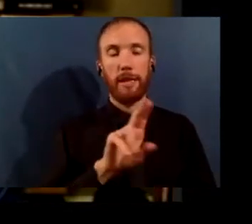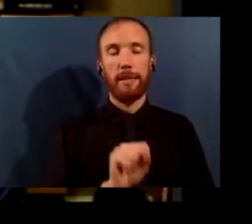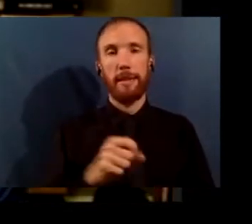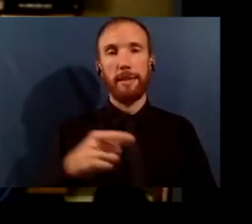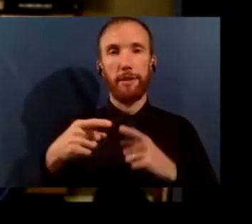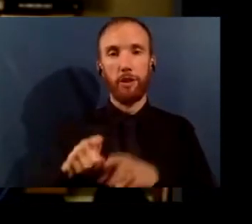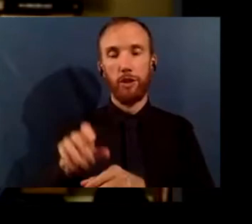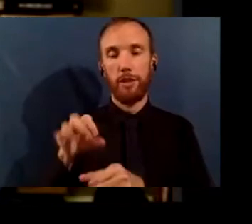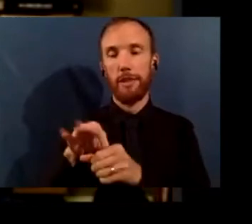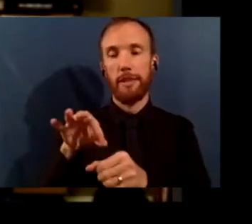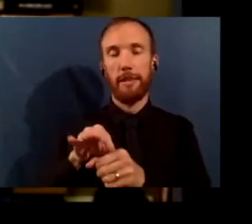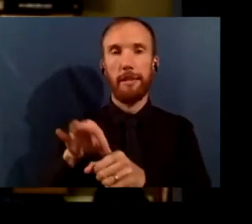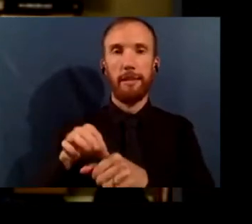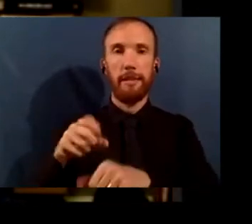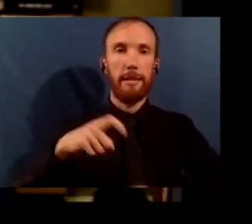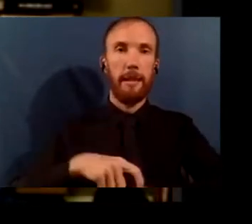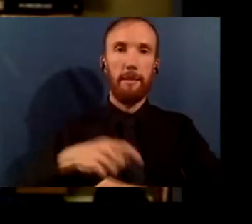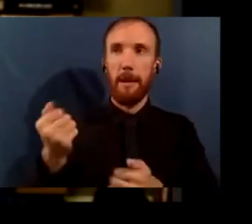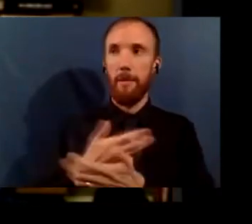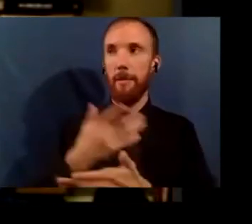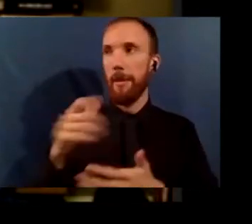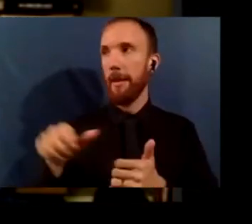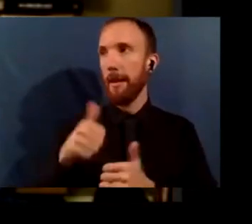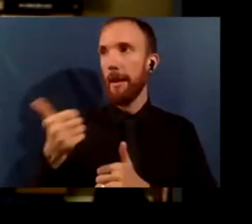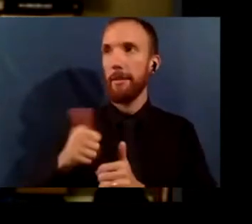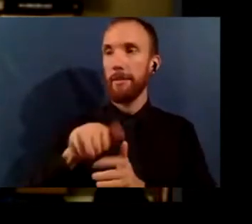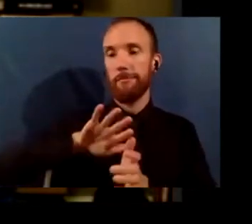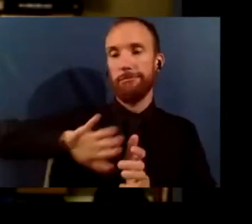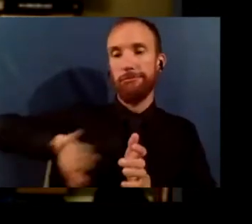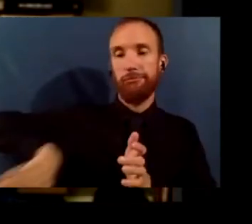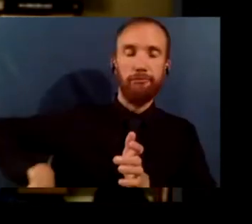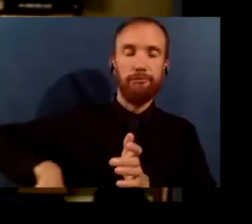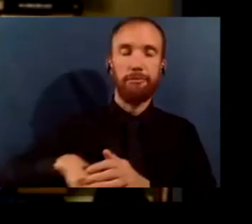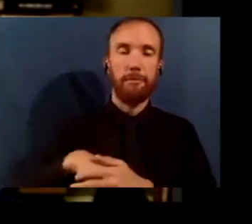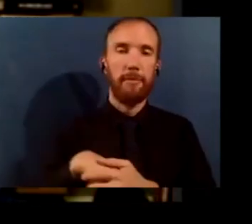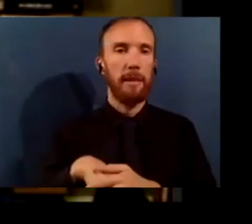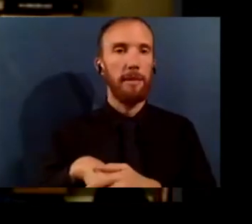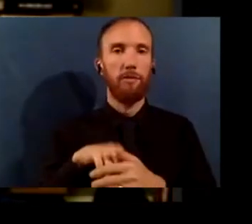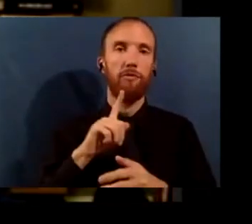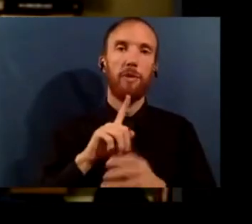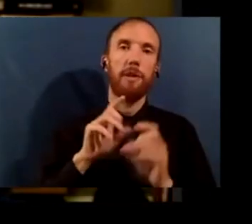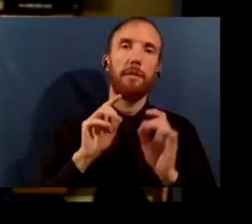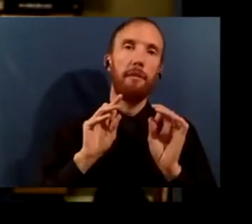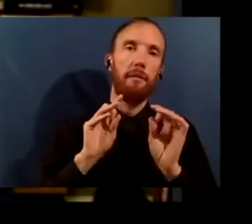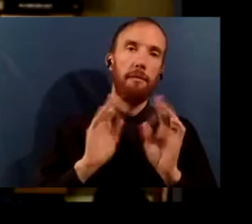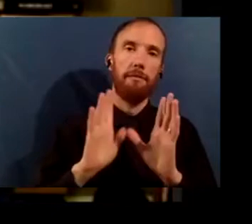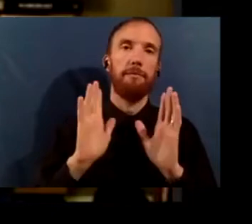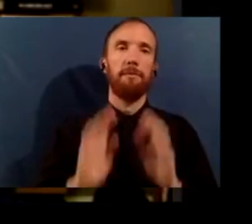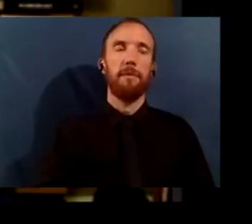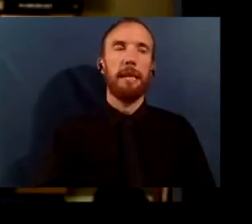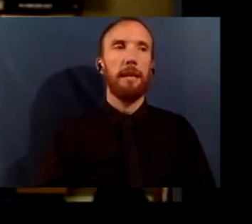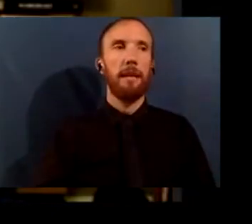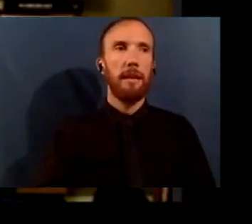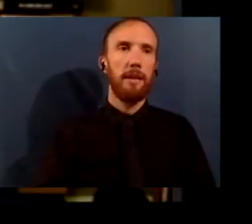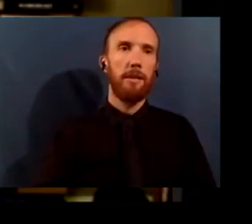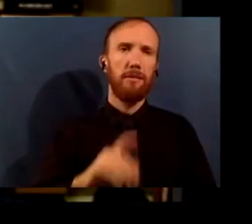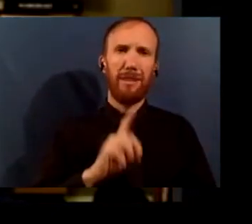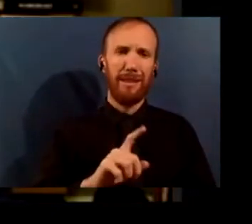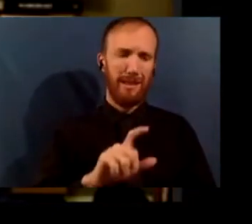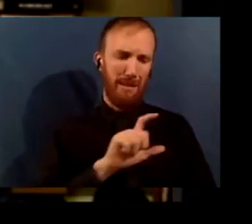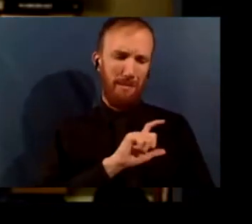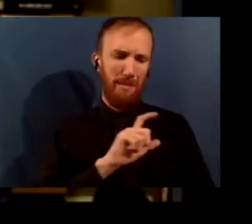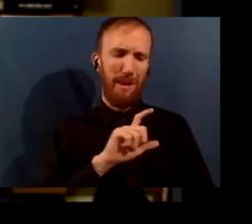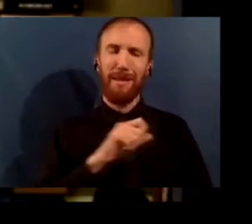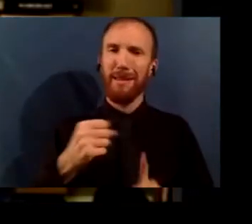to fall in line. Real tragedy. And, you know, there's horrible, horrible police violence in the